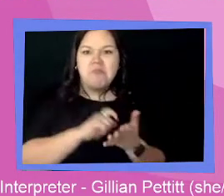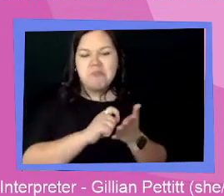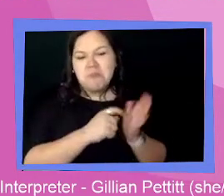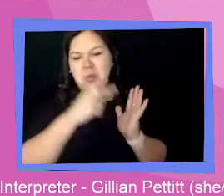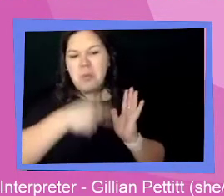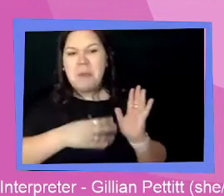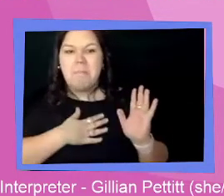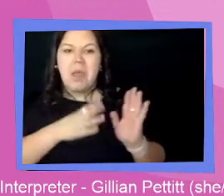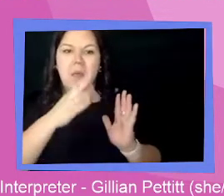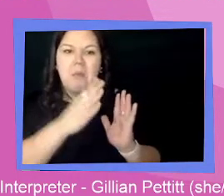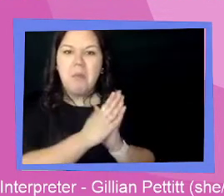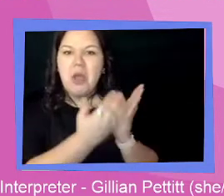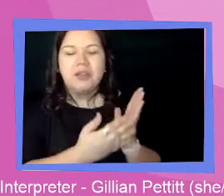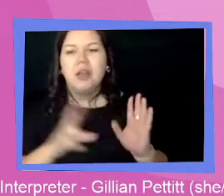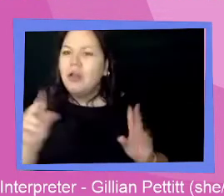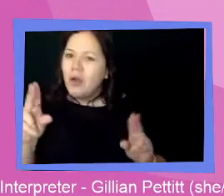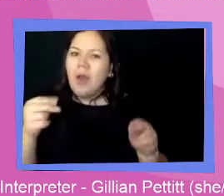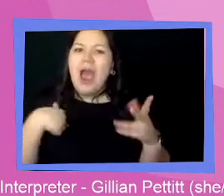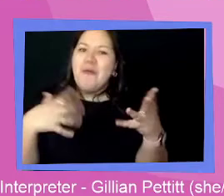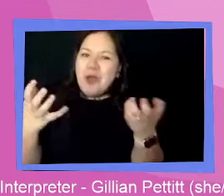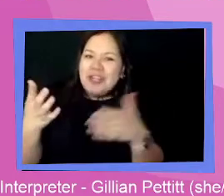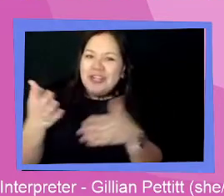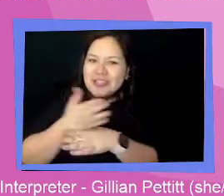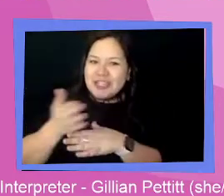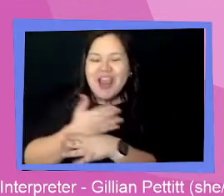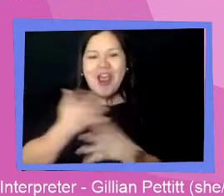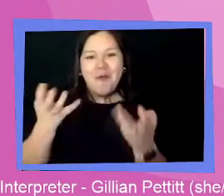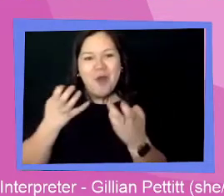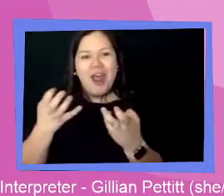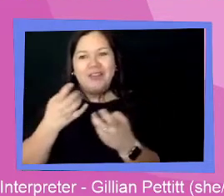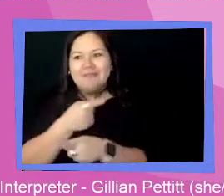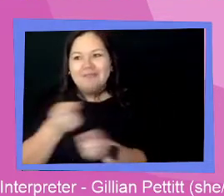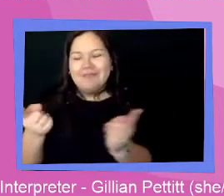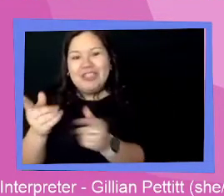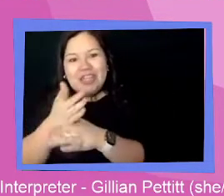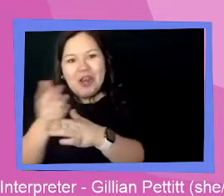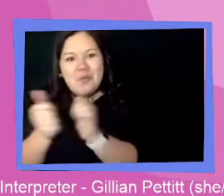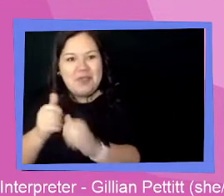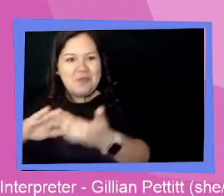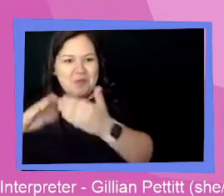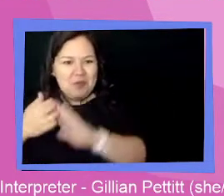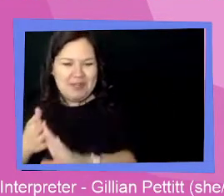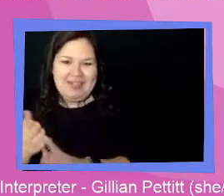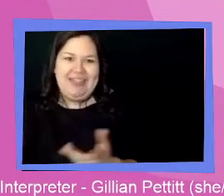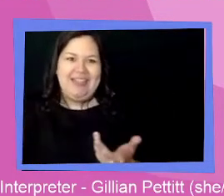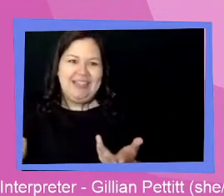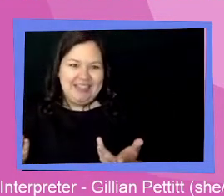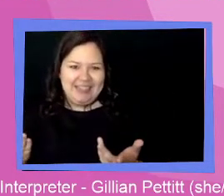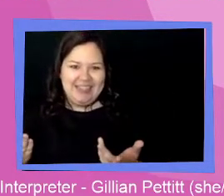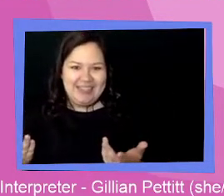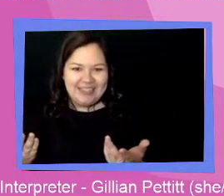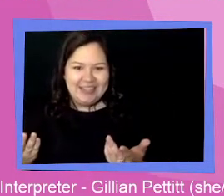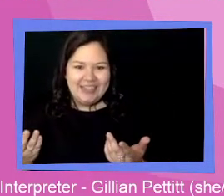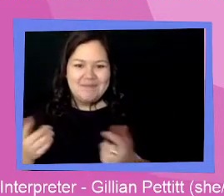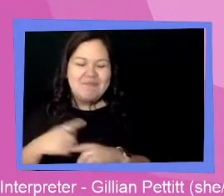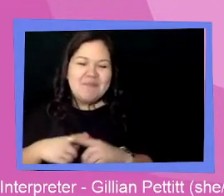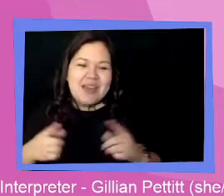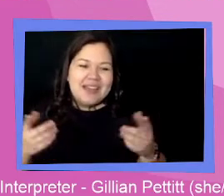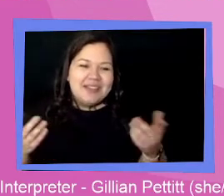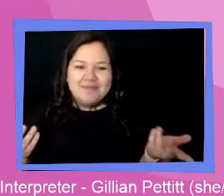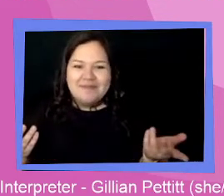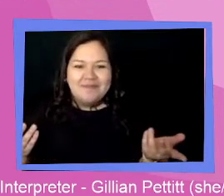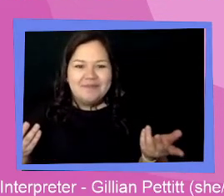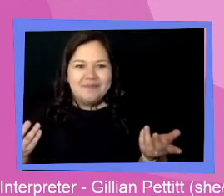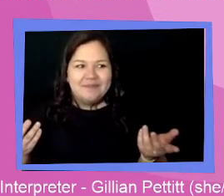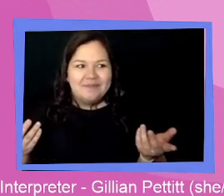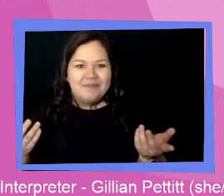in that pile of money in my locker. Not that I have one, but we didn't want to talk about the